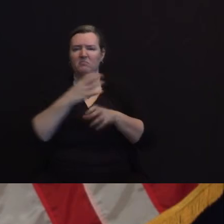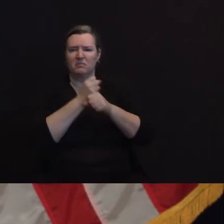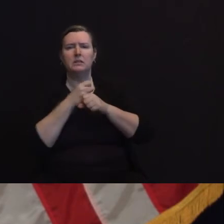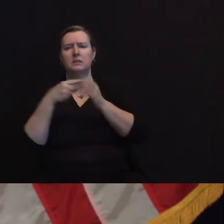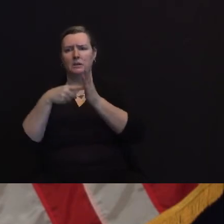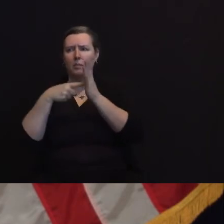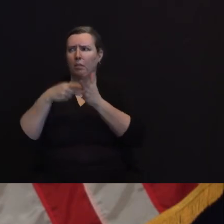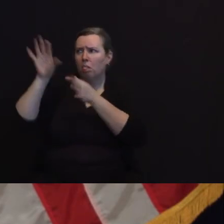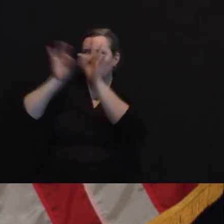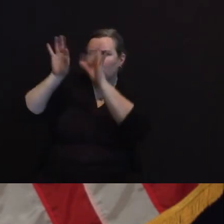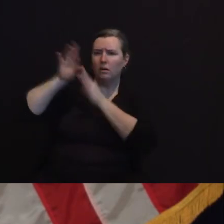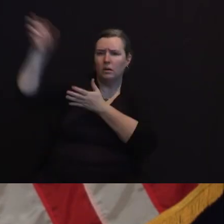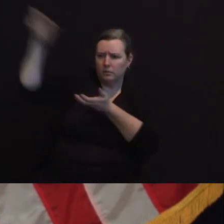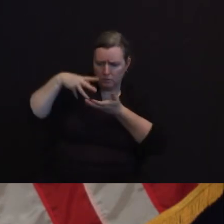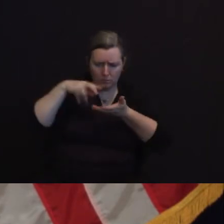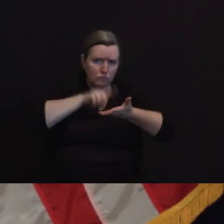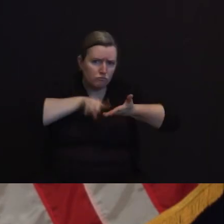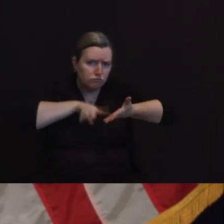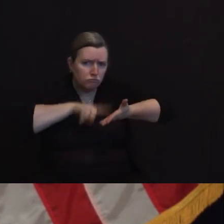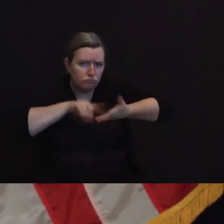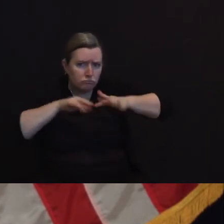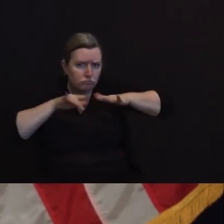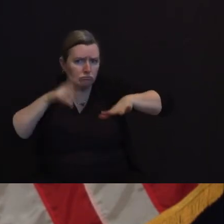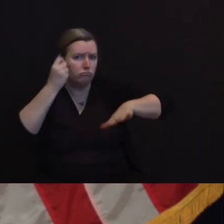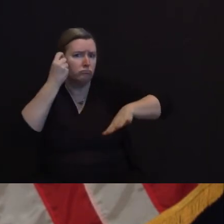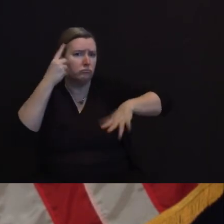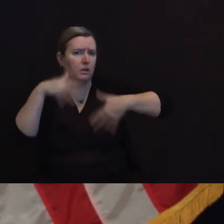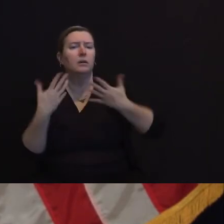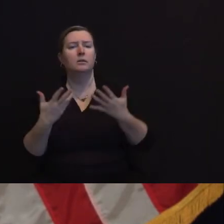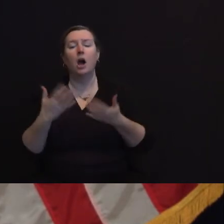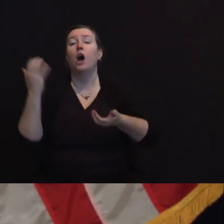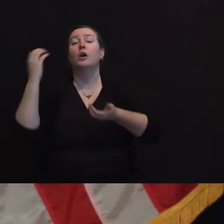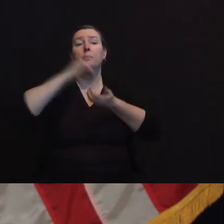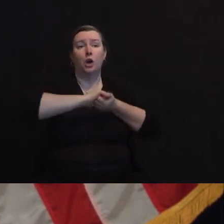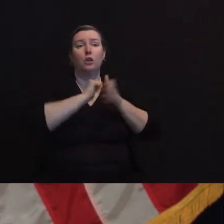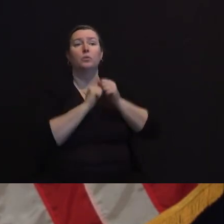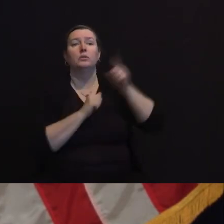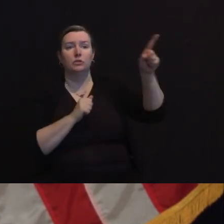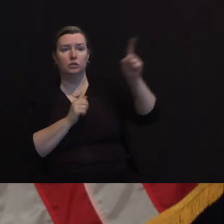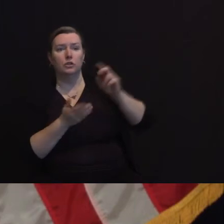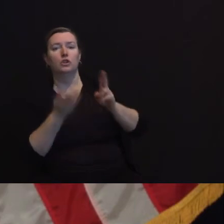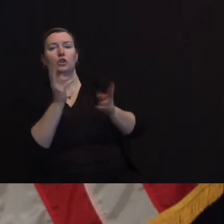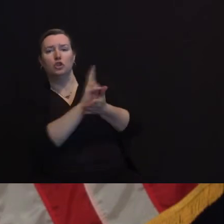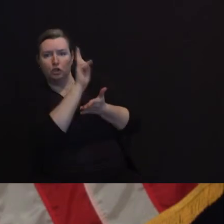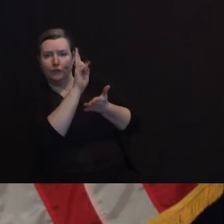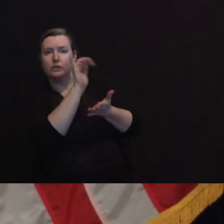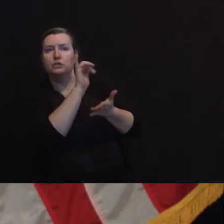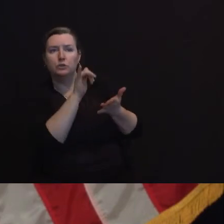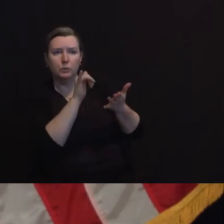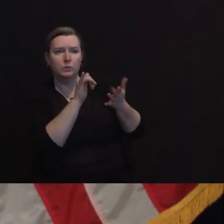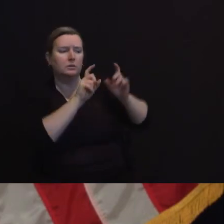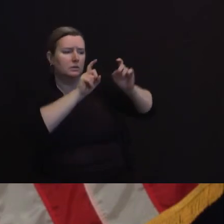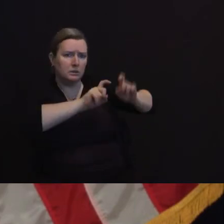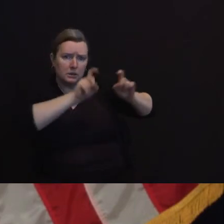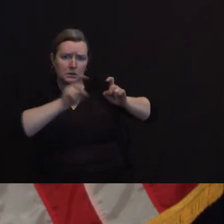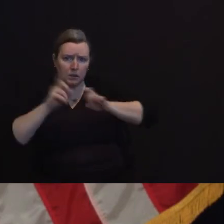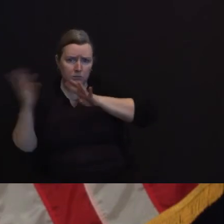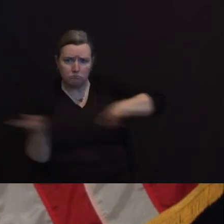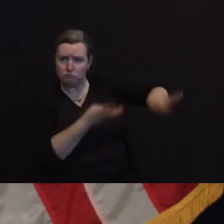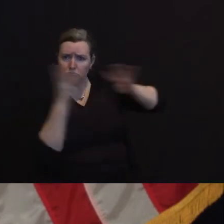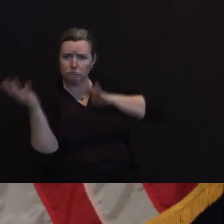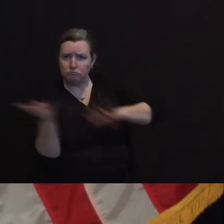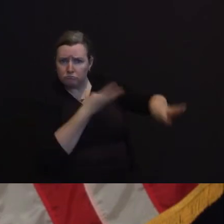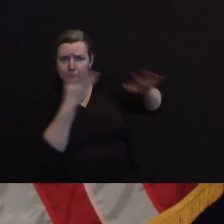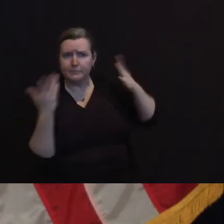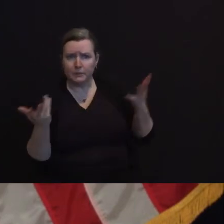universities that are able to do this, and as well as state laboratories, including ours. I know that they were working to become certified for that. I thought it would be up